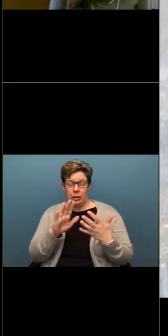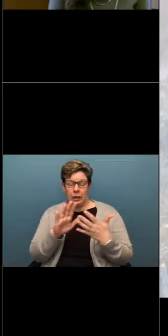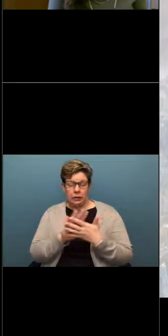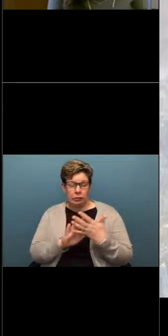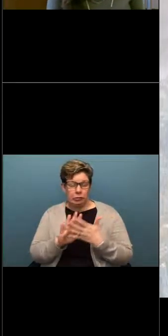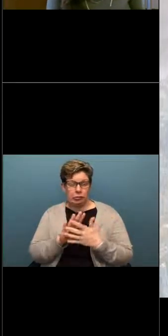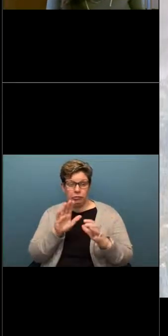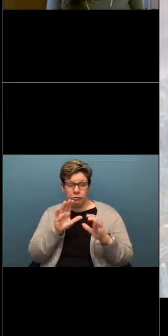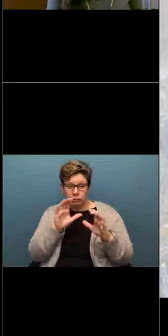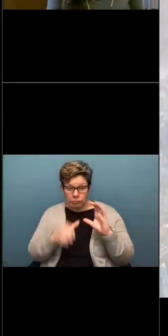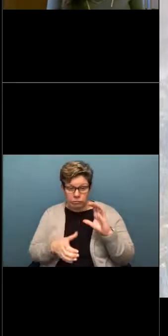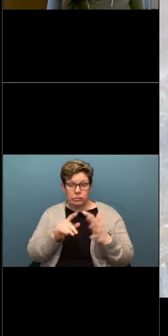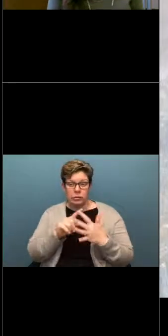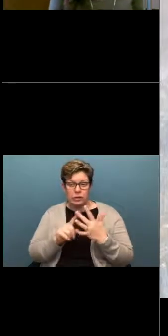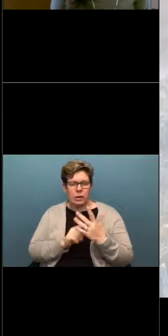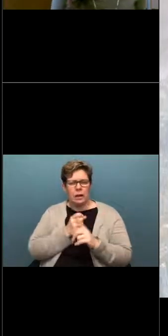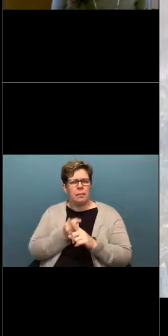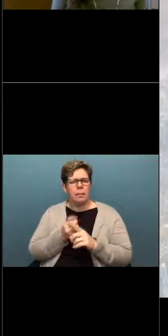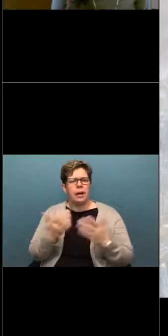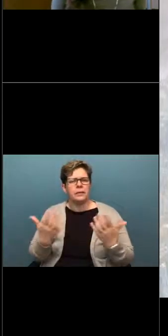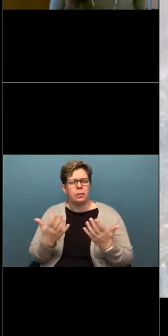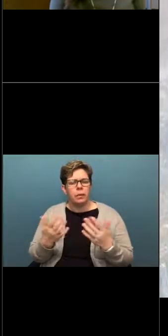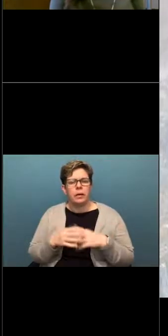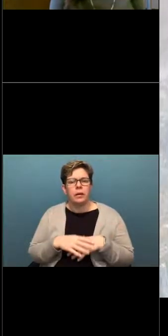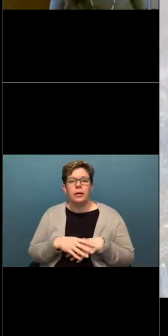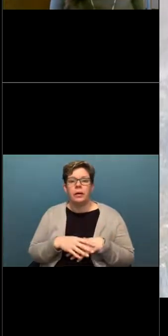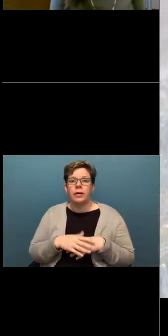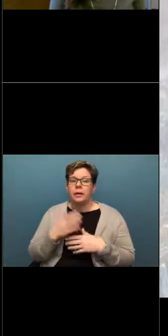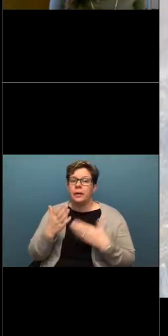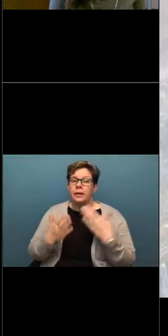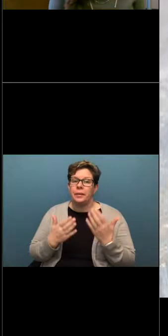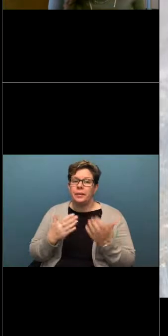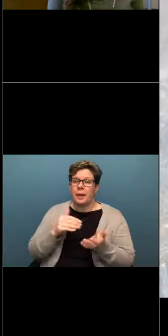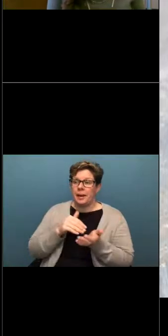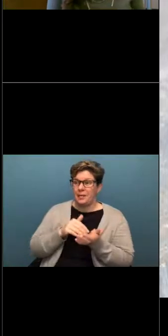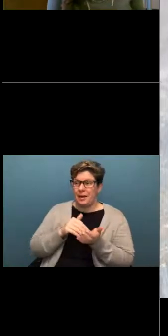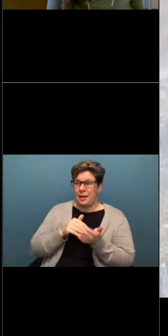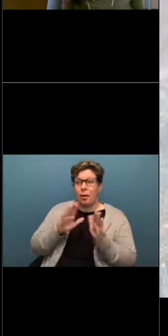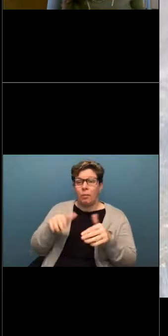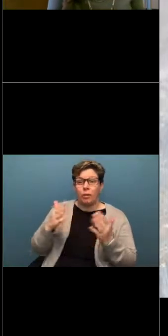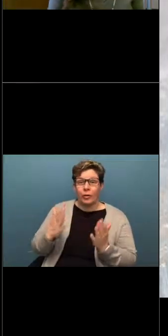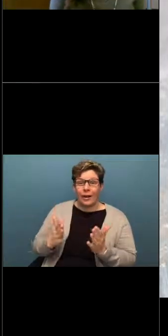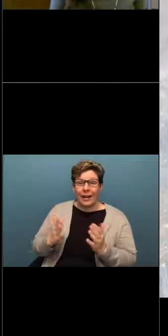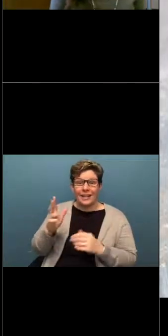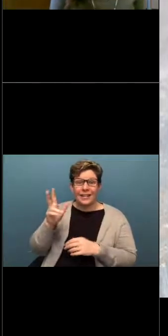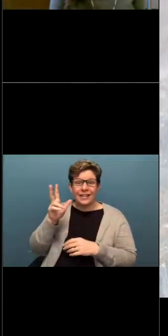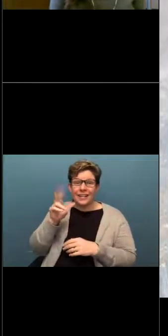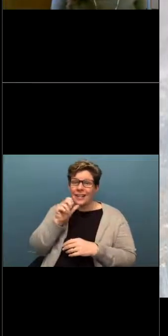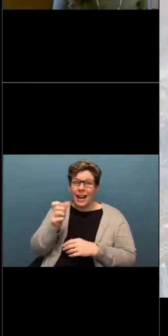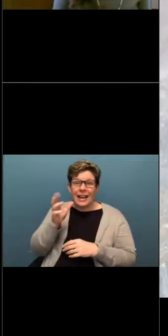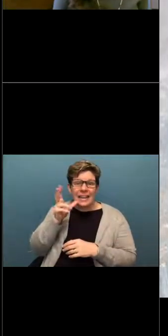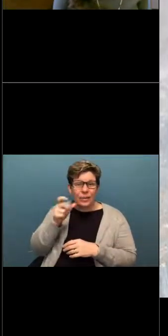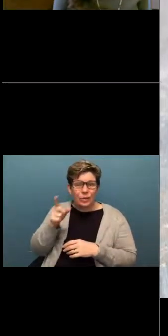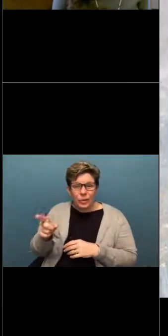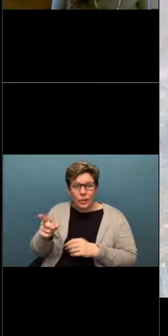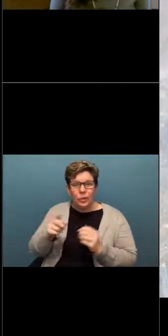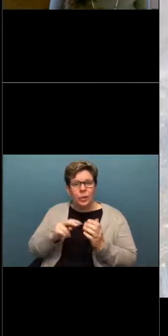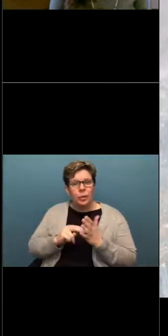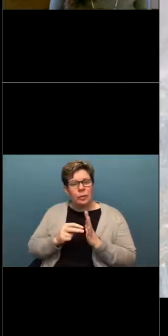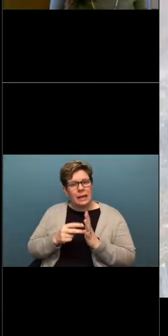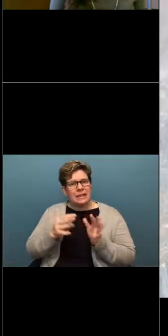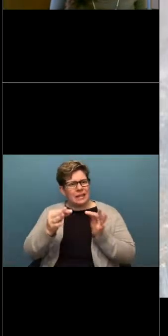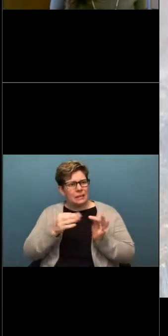issues? Well, the first is that your provider might not actually hear you, and that means you might not get what you need out